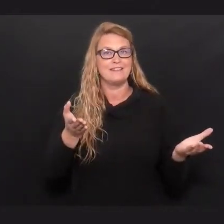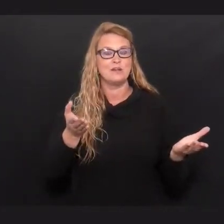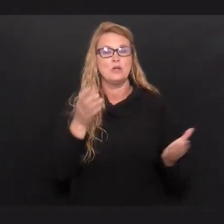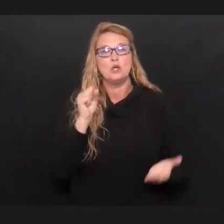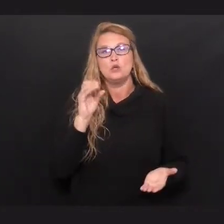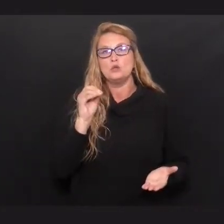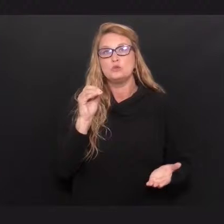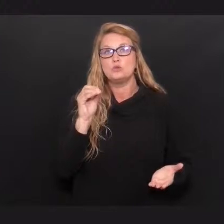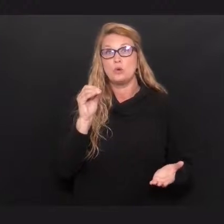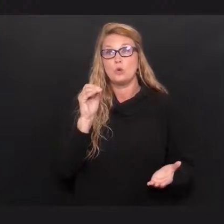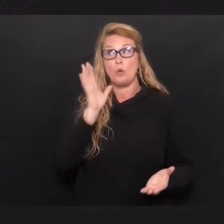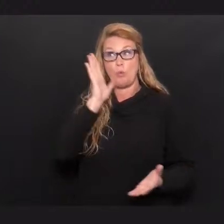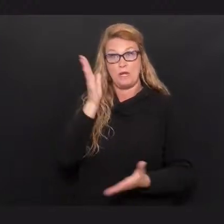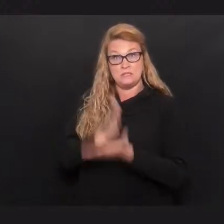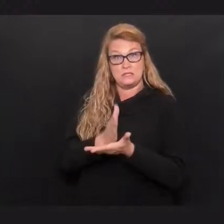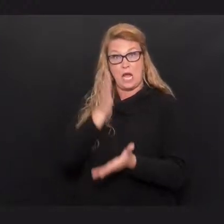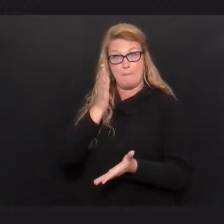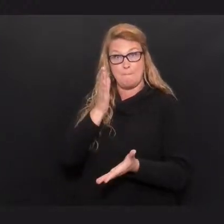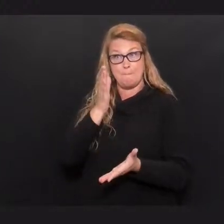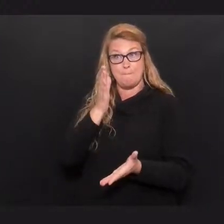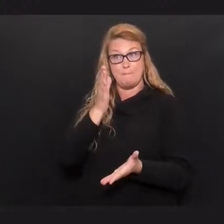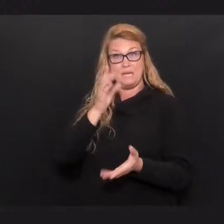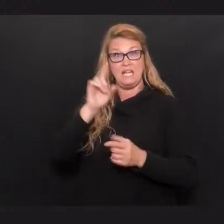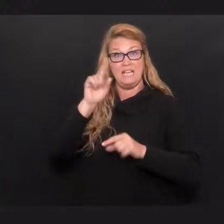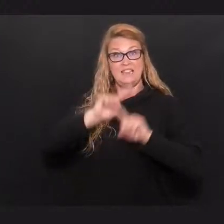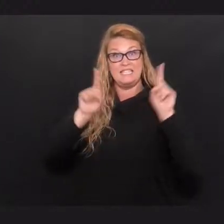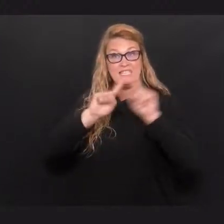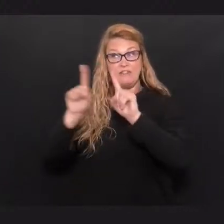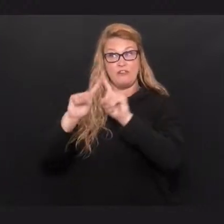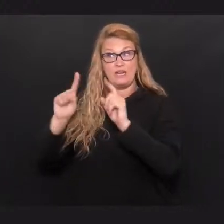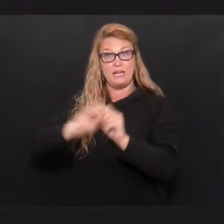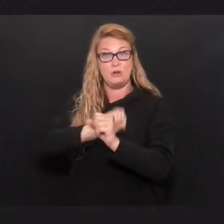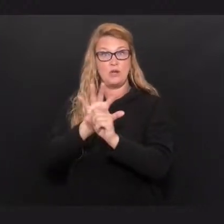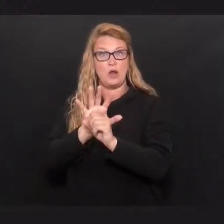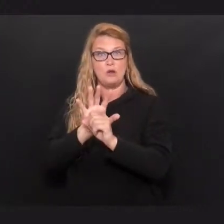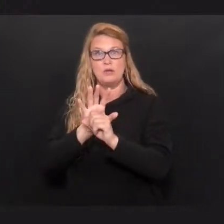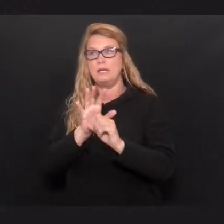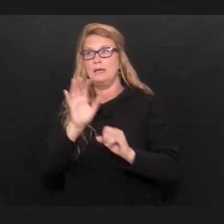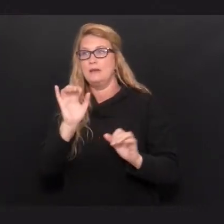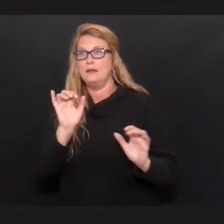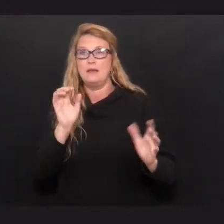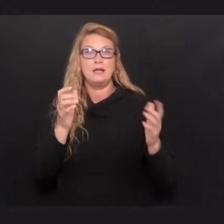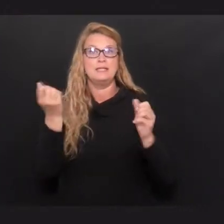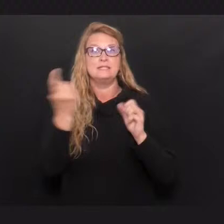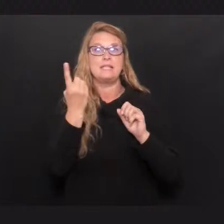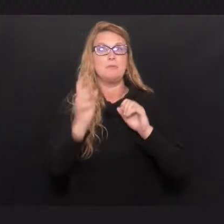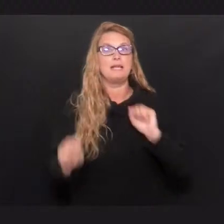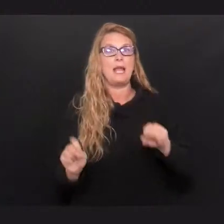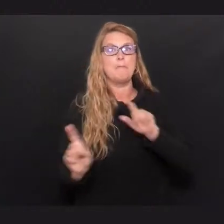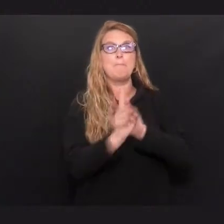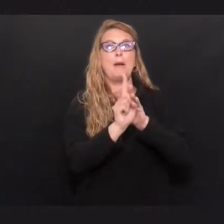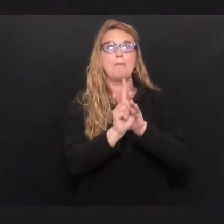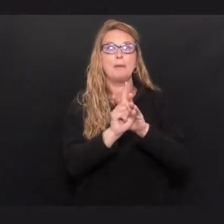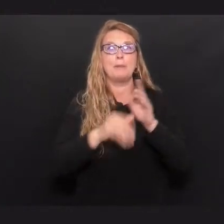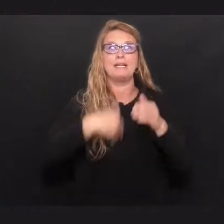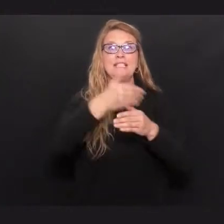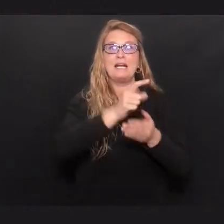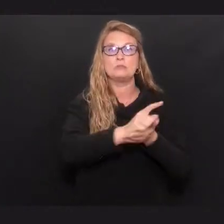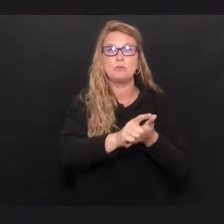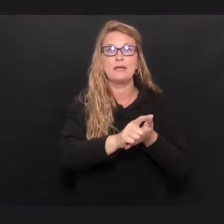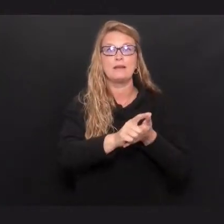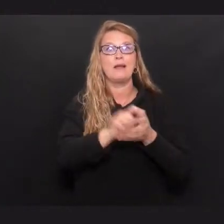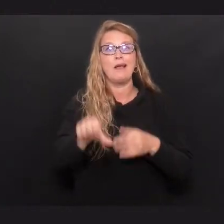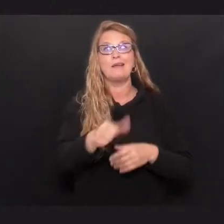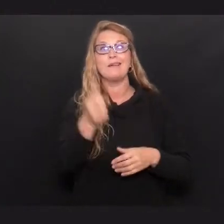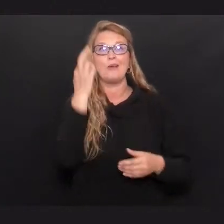If it's to stop the variants from spreading, now we're playing whack-a-mole, and something could pop up again in the next few weeks to have another reason to